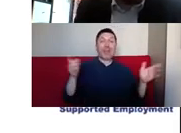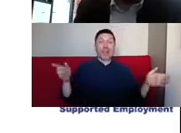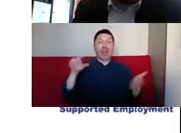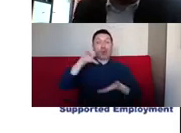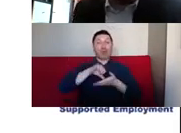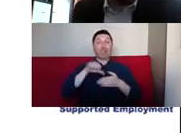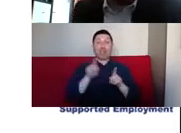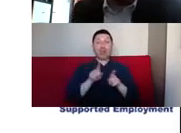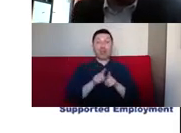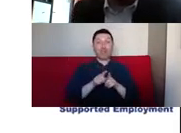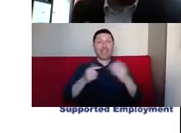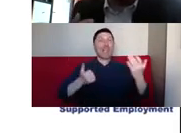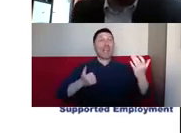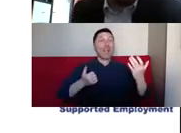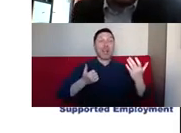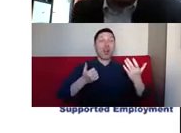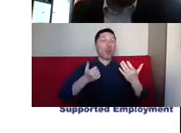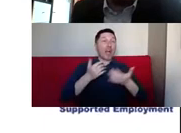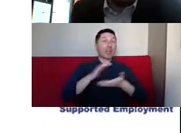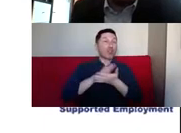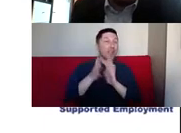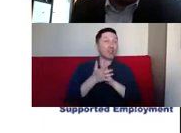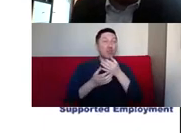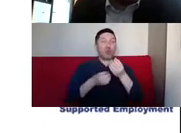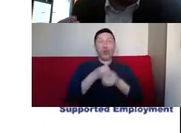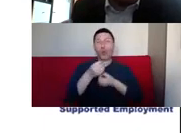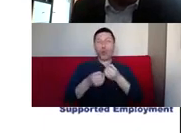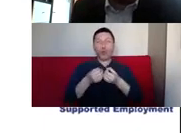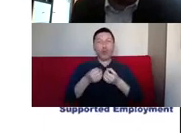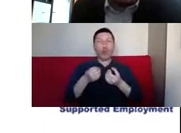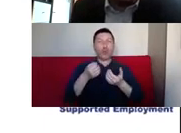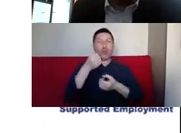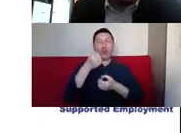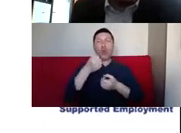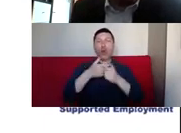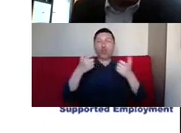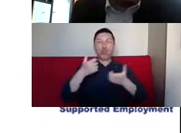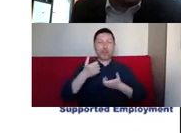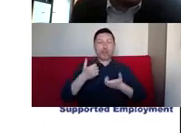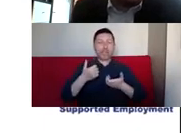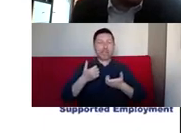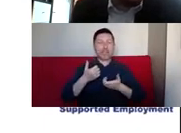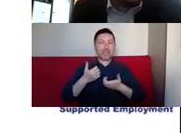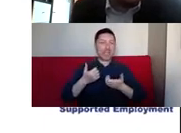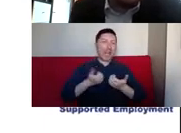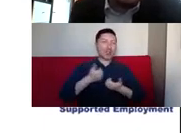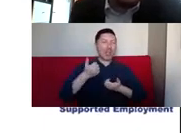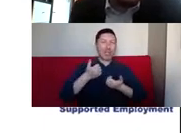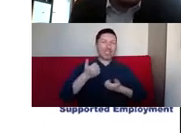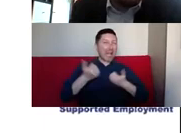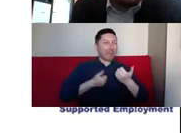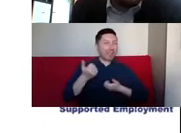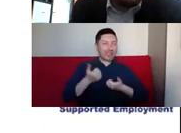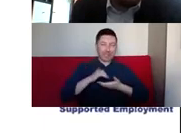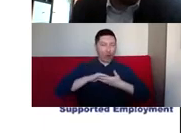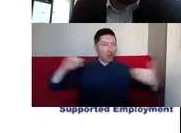employer's perspective and the employee's perspective. Supported employment is very much about communication.